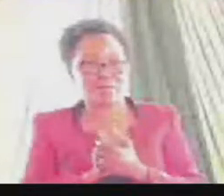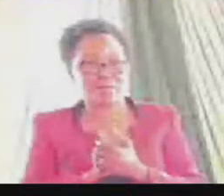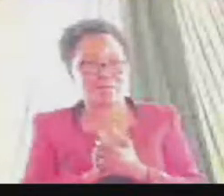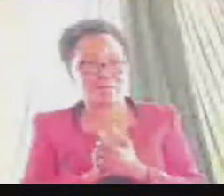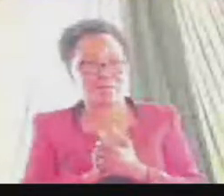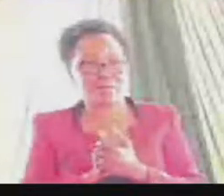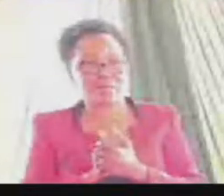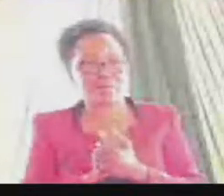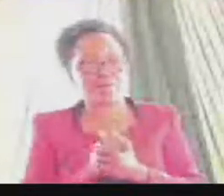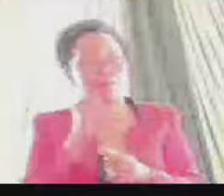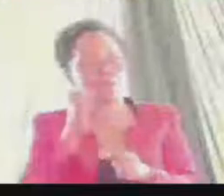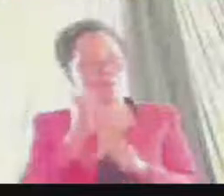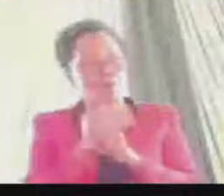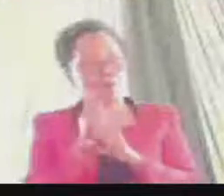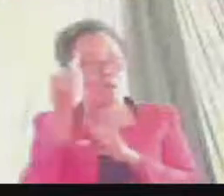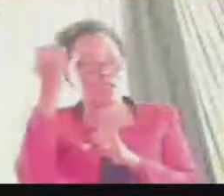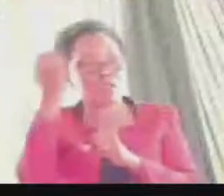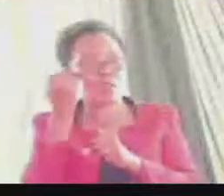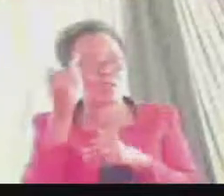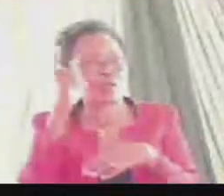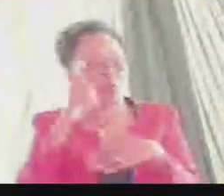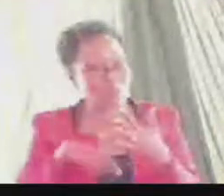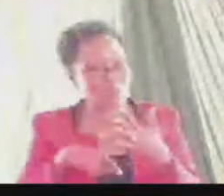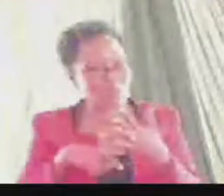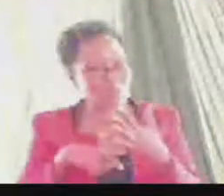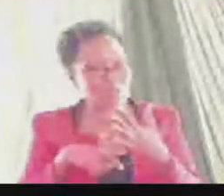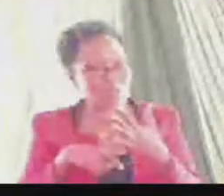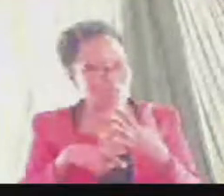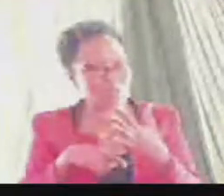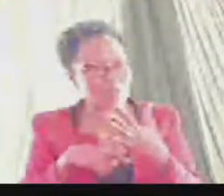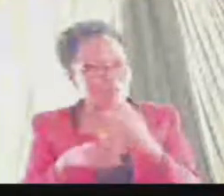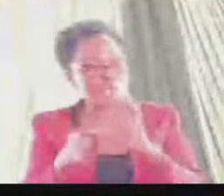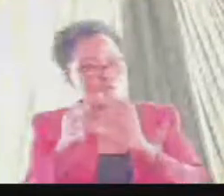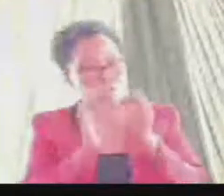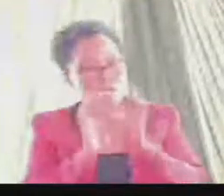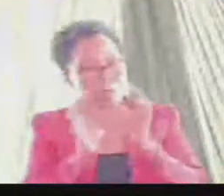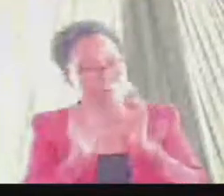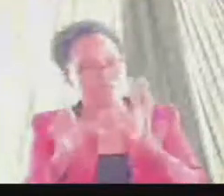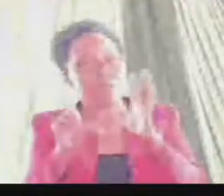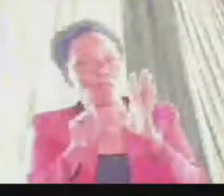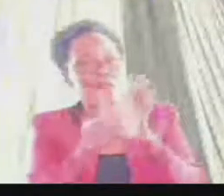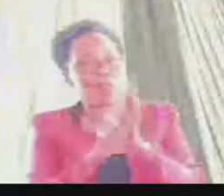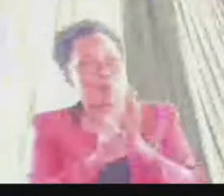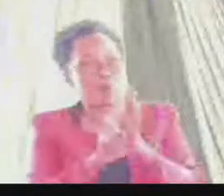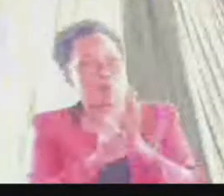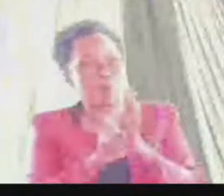the judiciary is to interpret the laws as they are